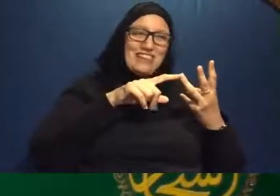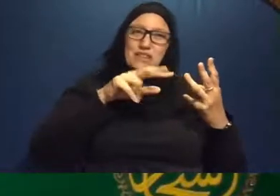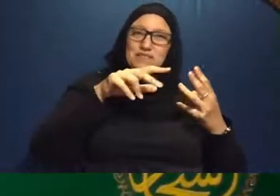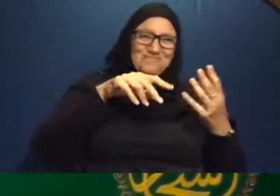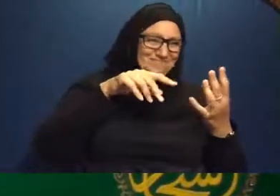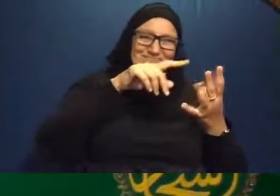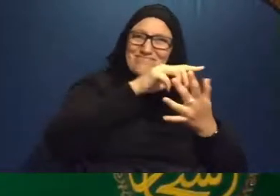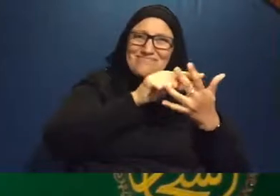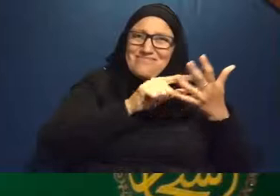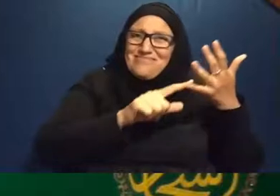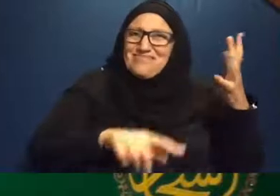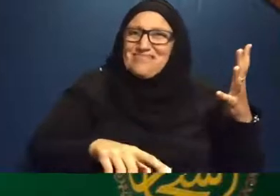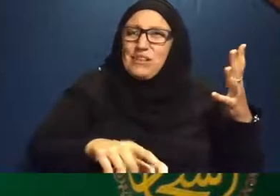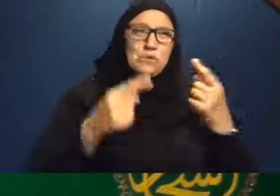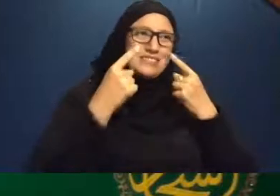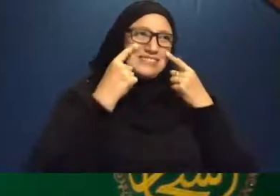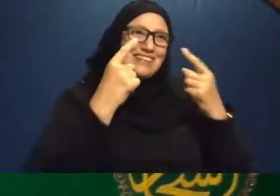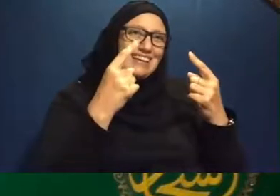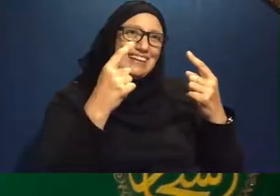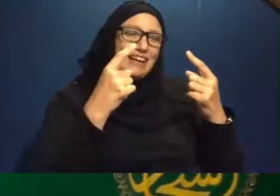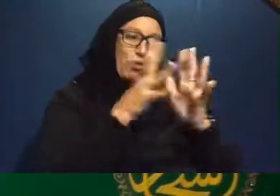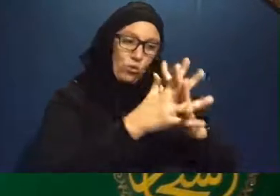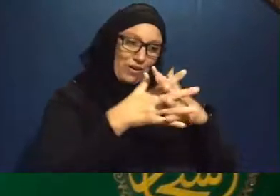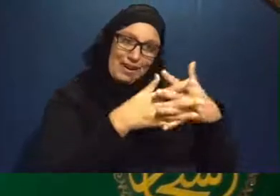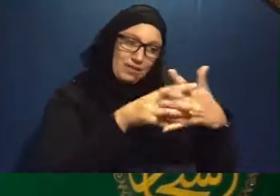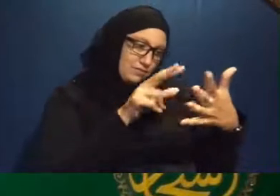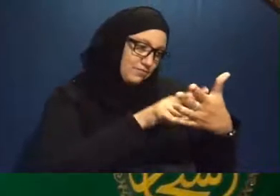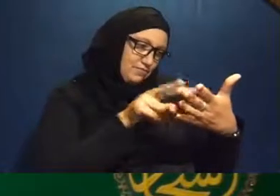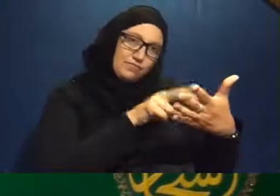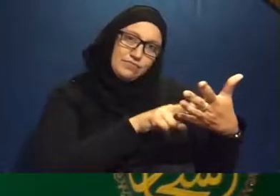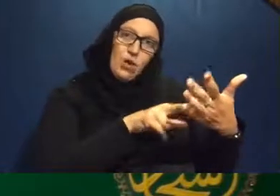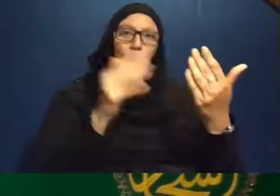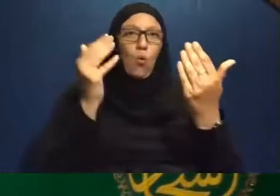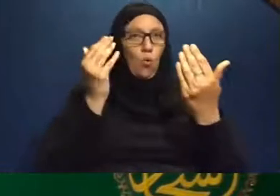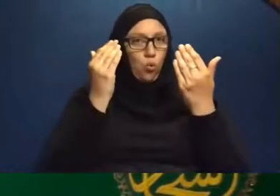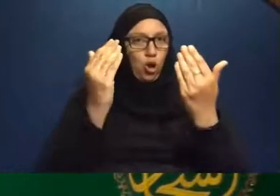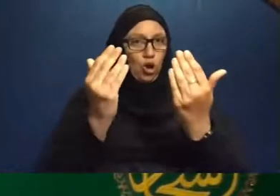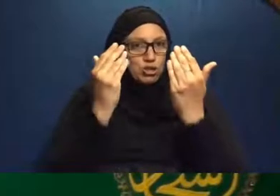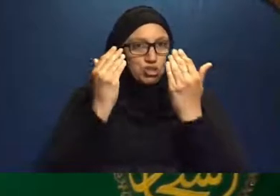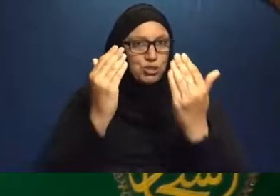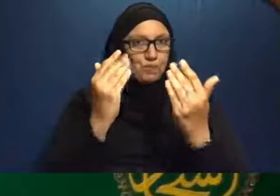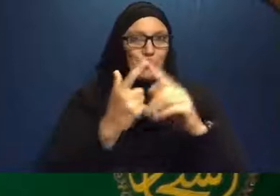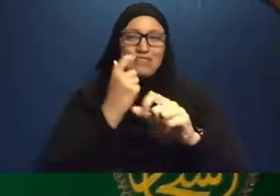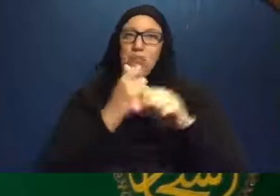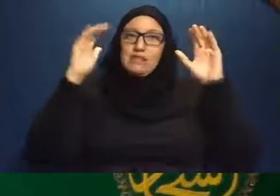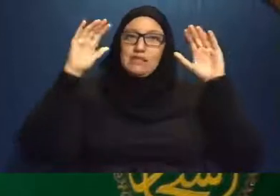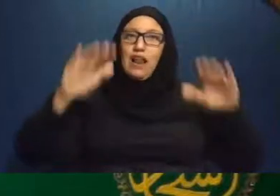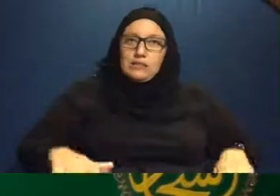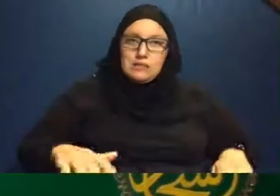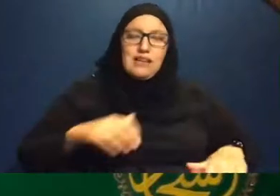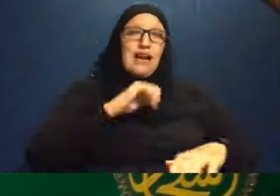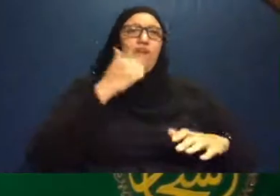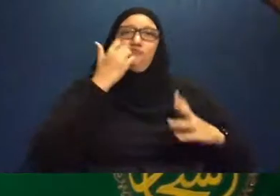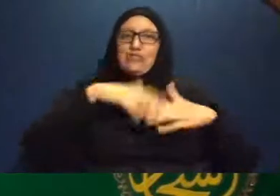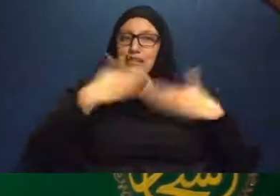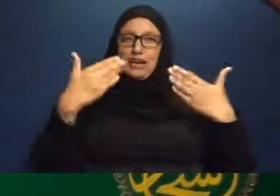Quran, when you read the Holy Quran, you see that wherever the Almighty God talks about a worshipping act, such as Salat,